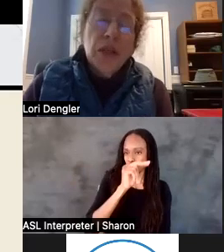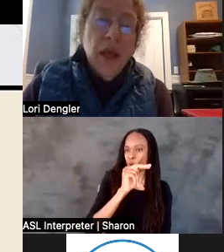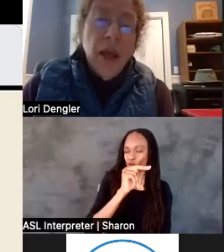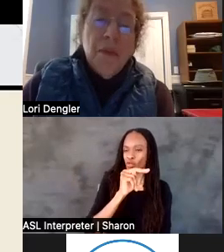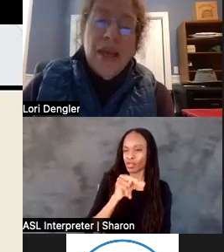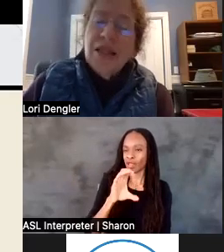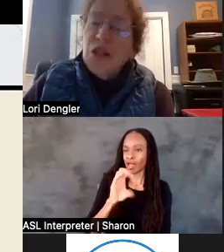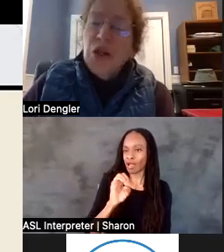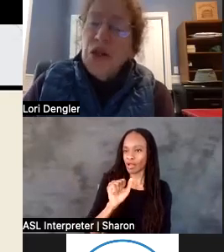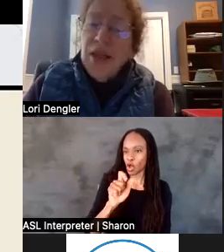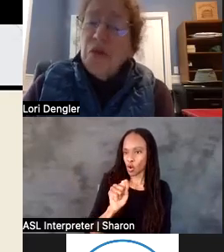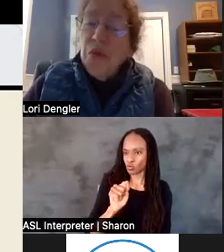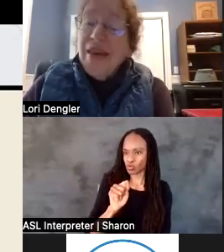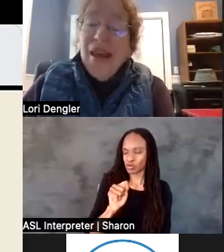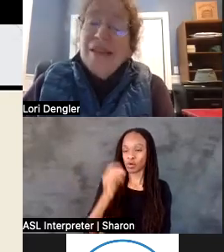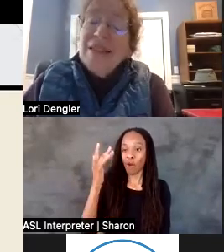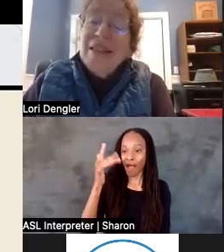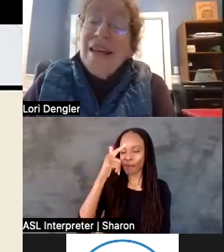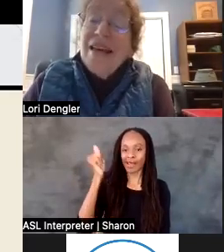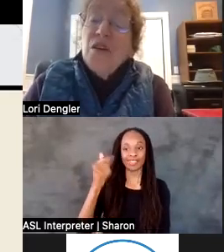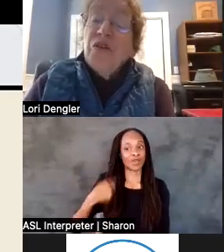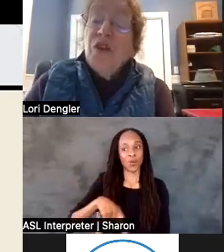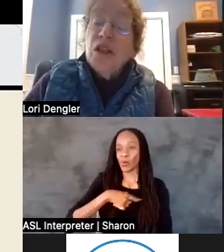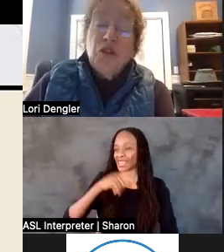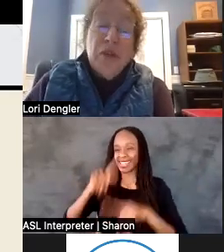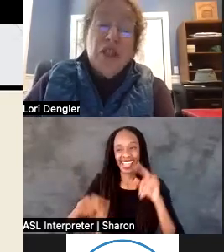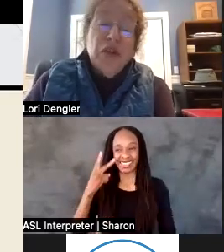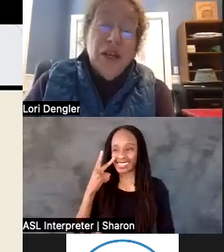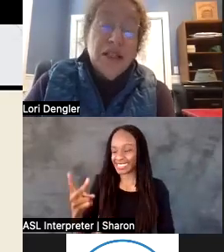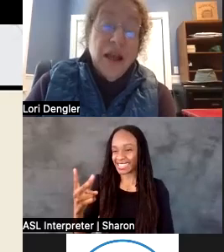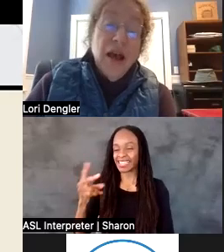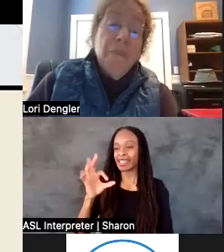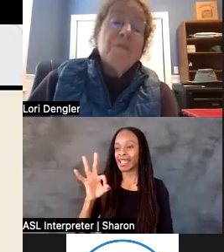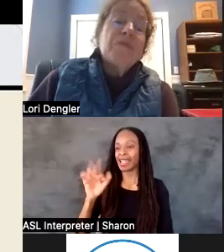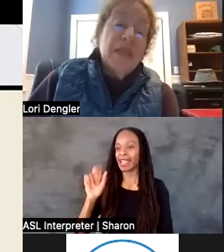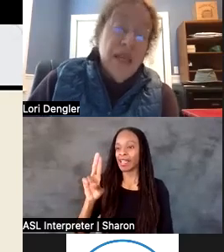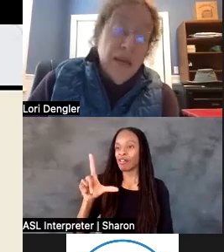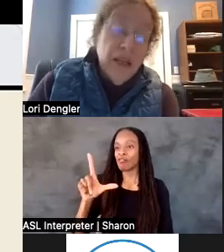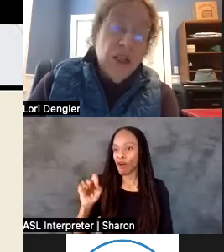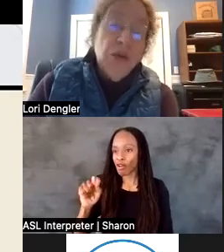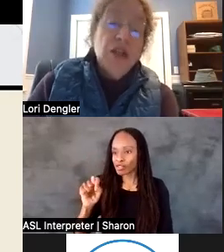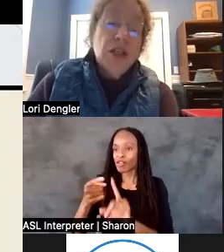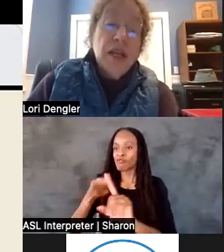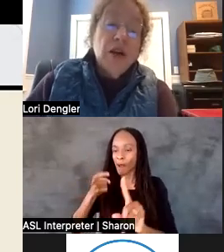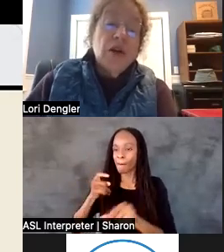coast because it turns out we can't see the faults from the surface. The illustration here,